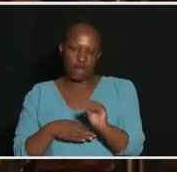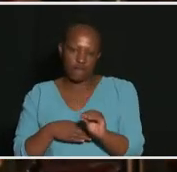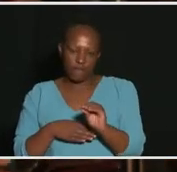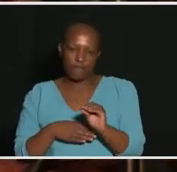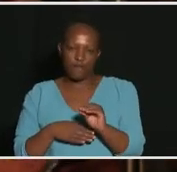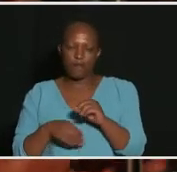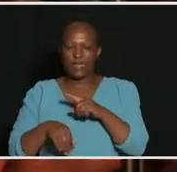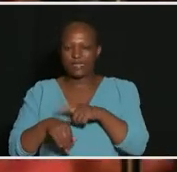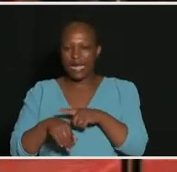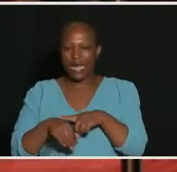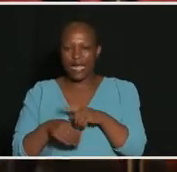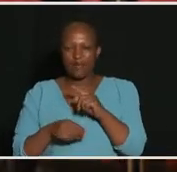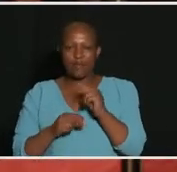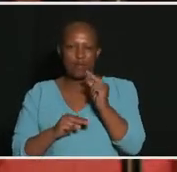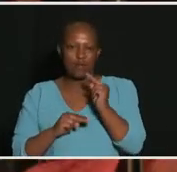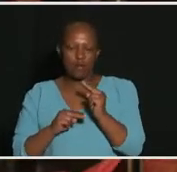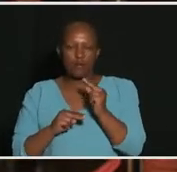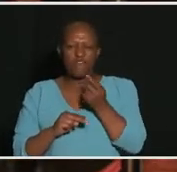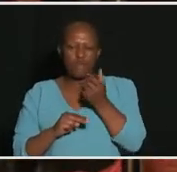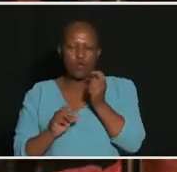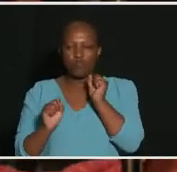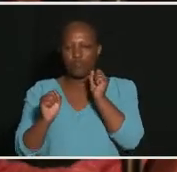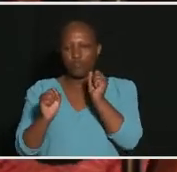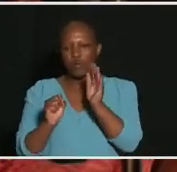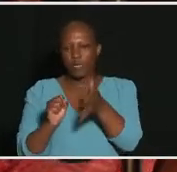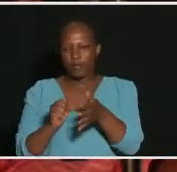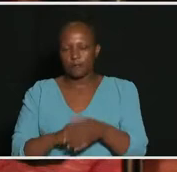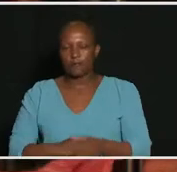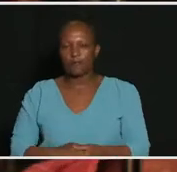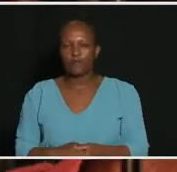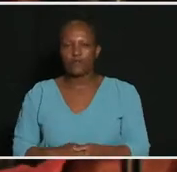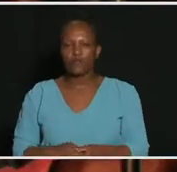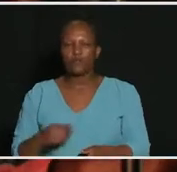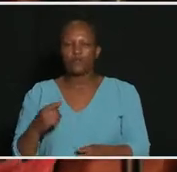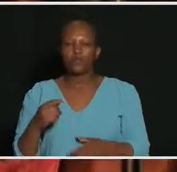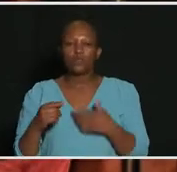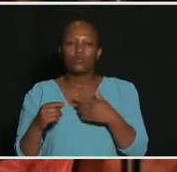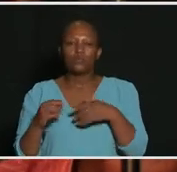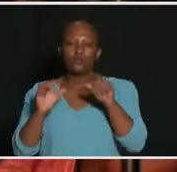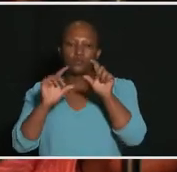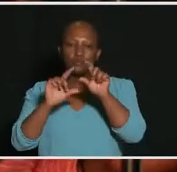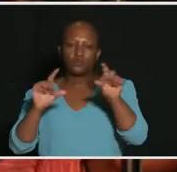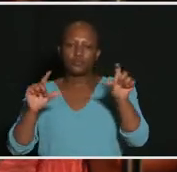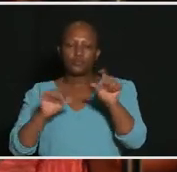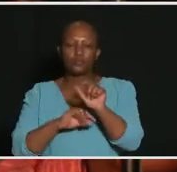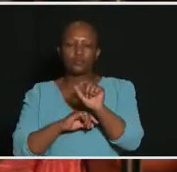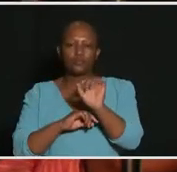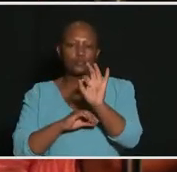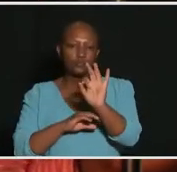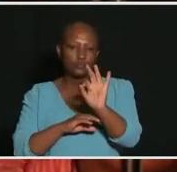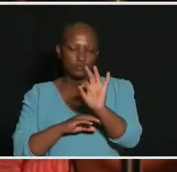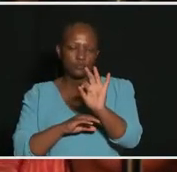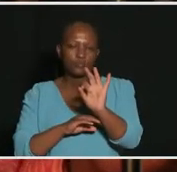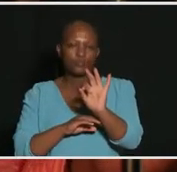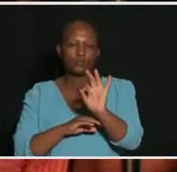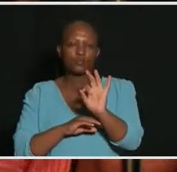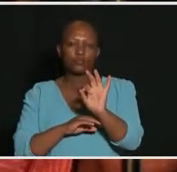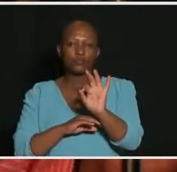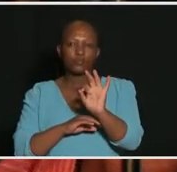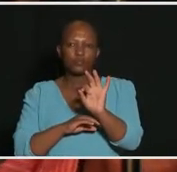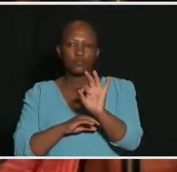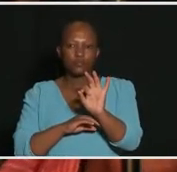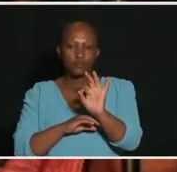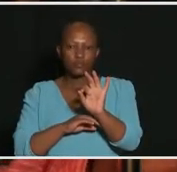but because of time I'm just going to give you just a few when one looks into section three there's so the the Just